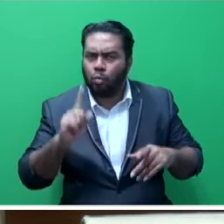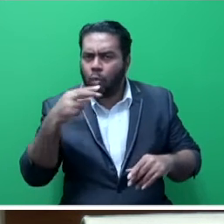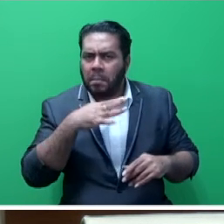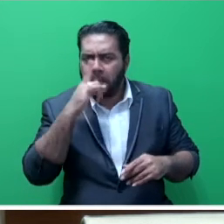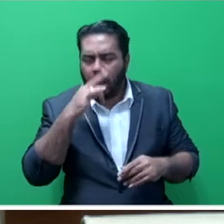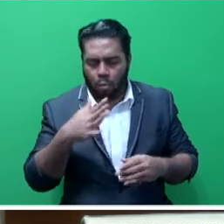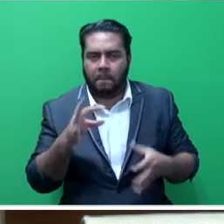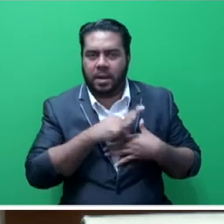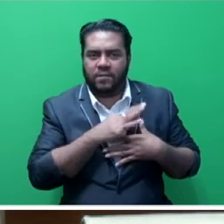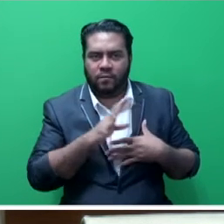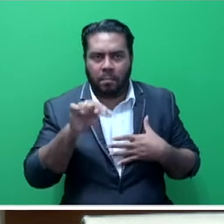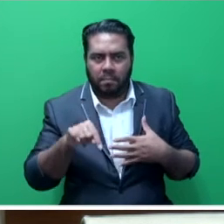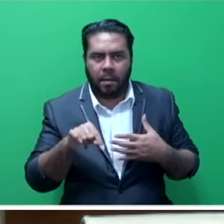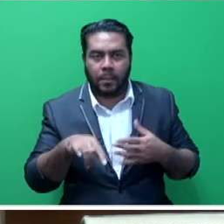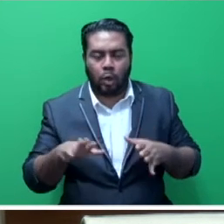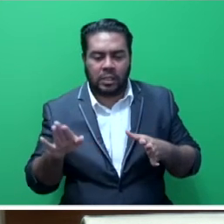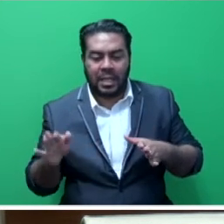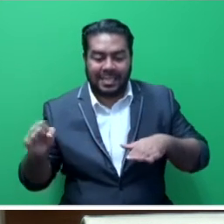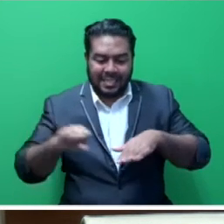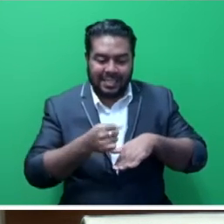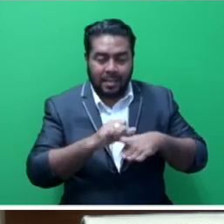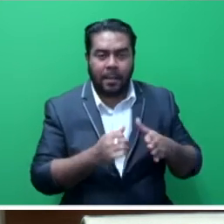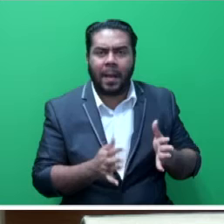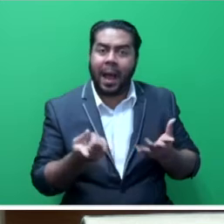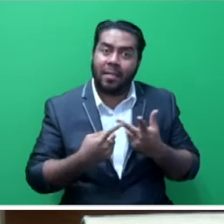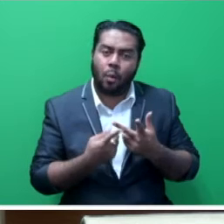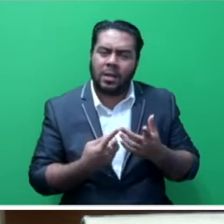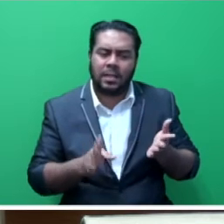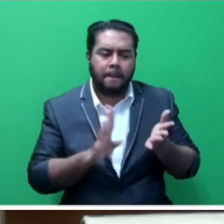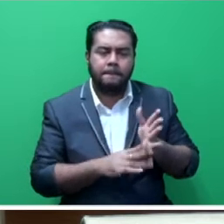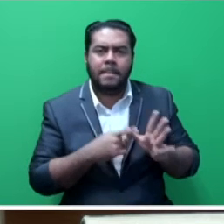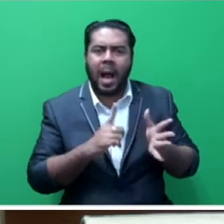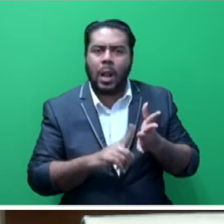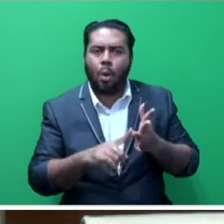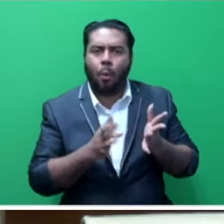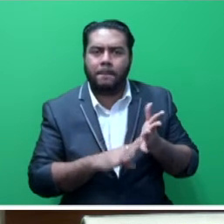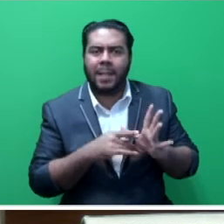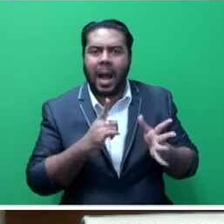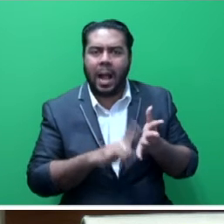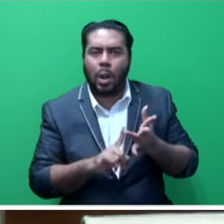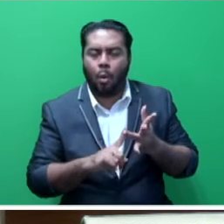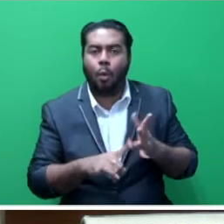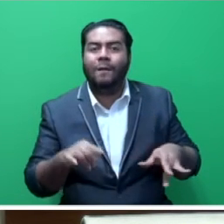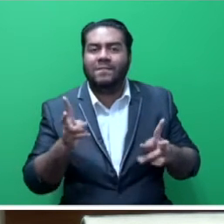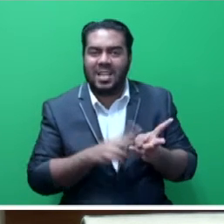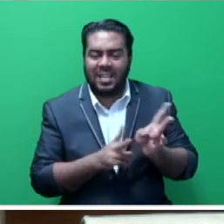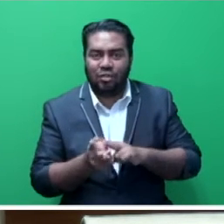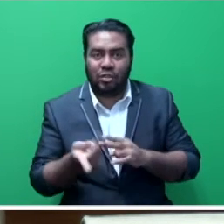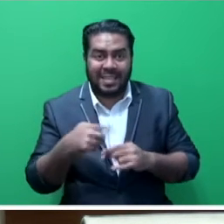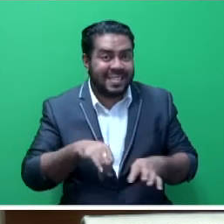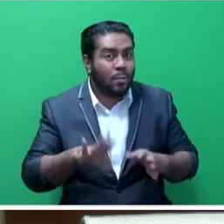particular project. At Malo village in Singatoka, 70 meters of this nature-based seawall